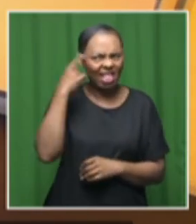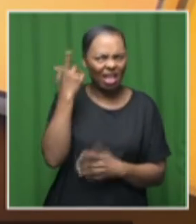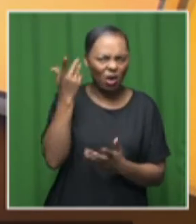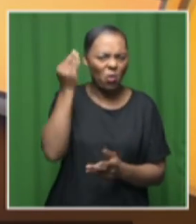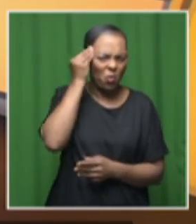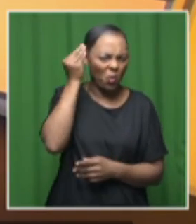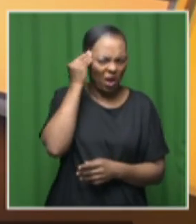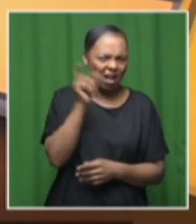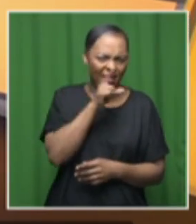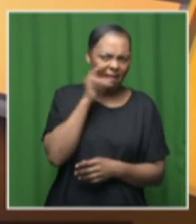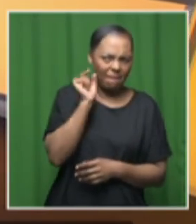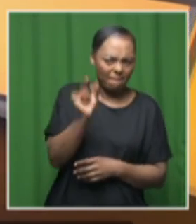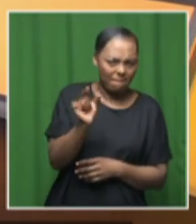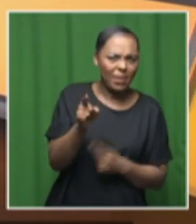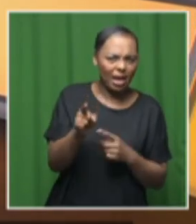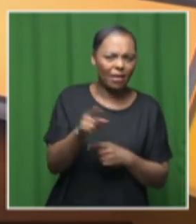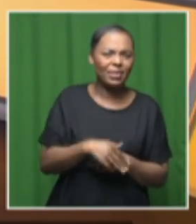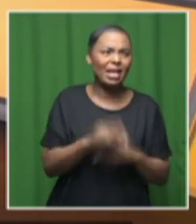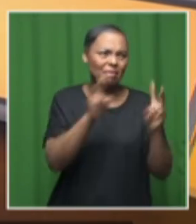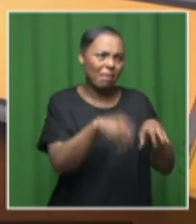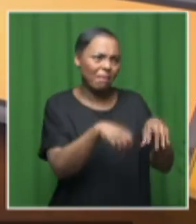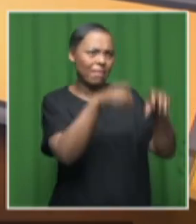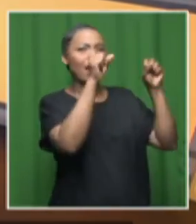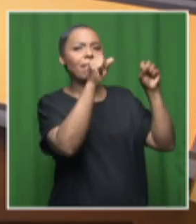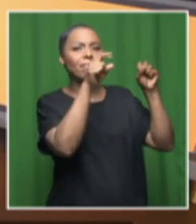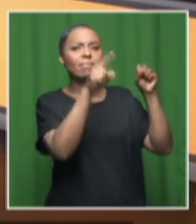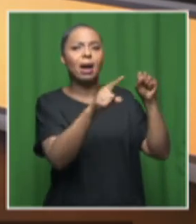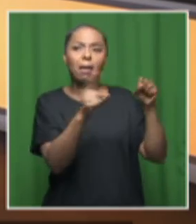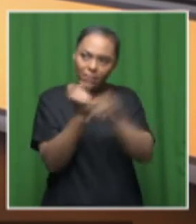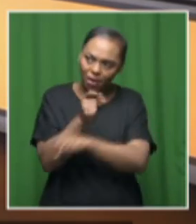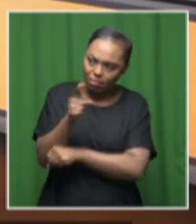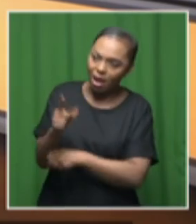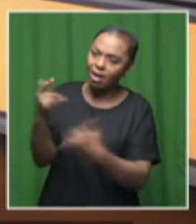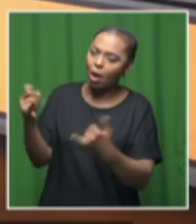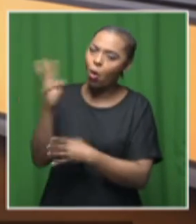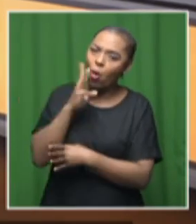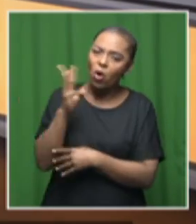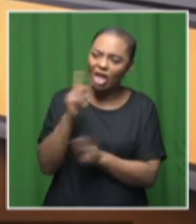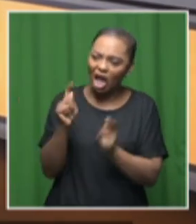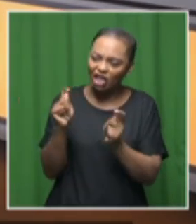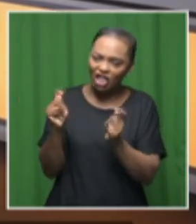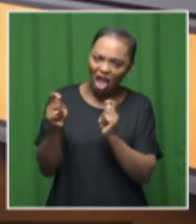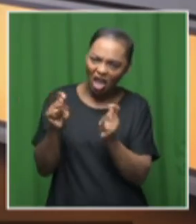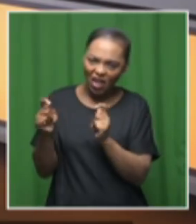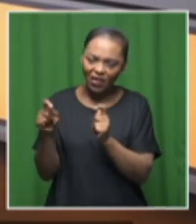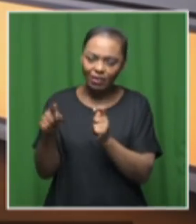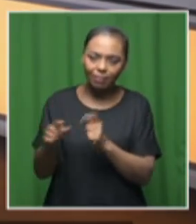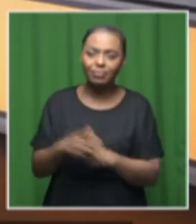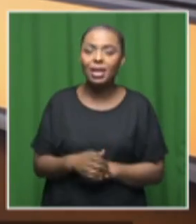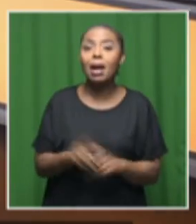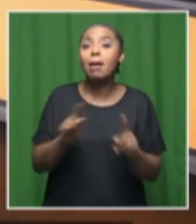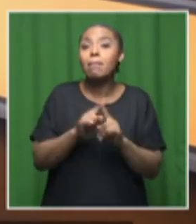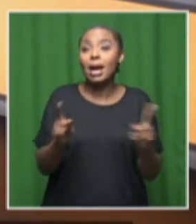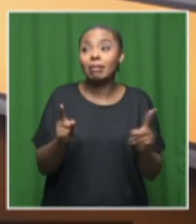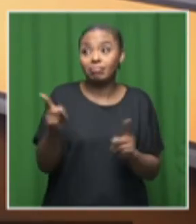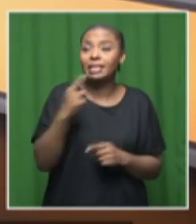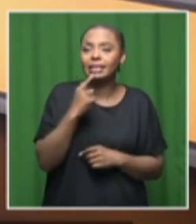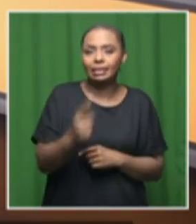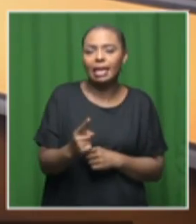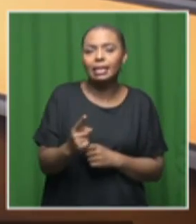we started with load shedding. But as the Prof says, hopefully there will be solutions found and